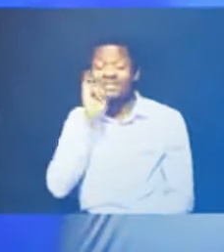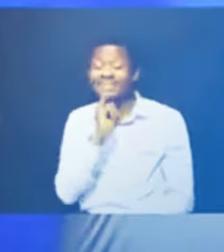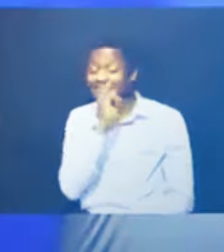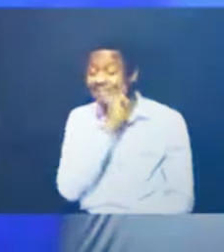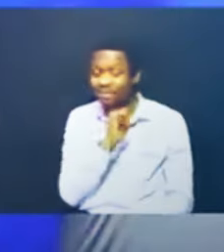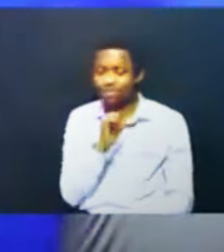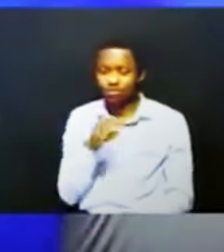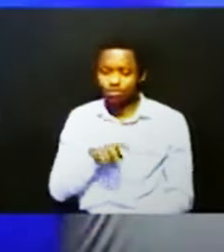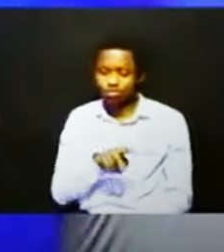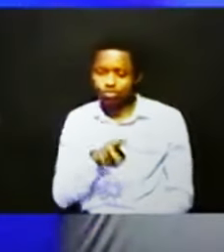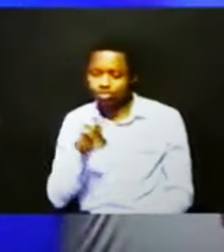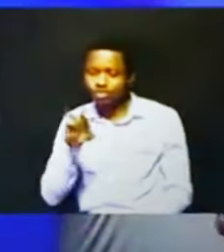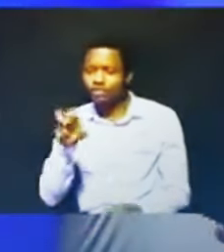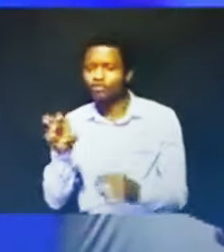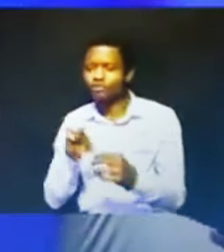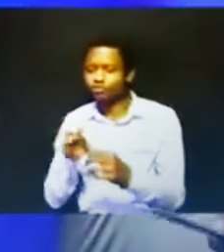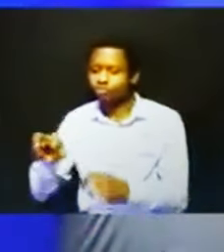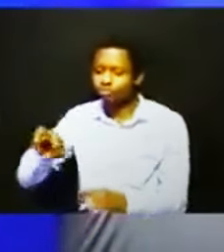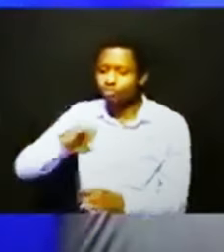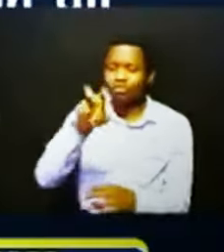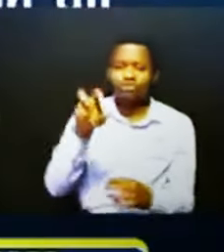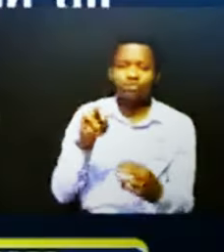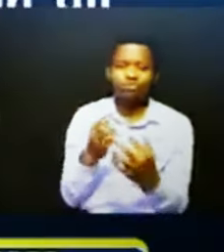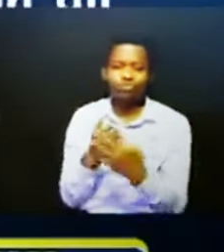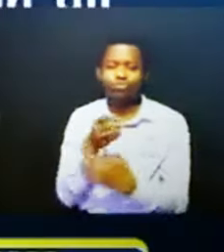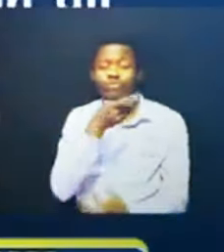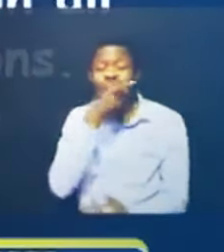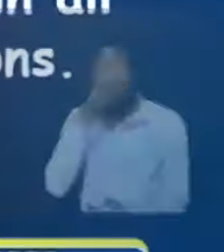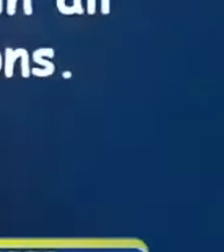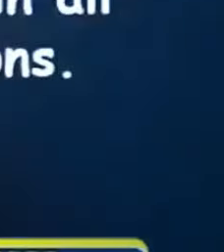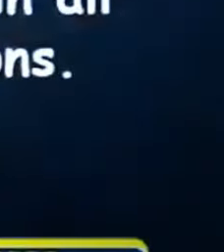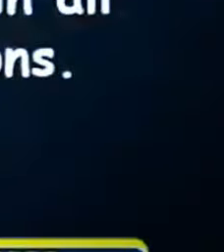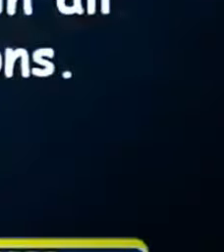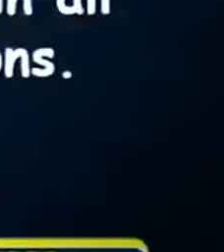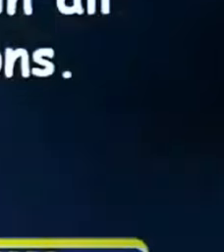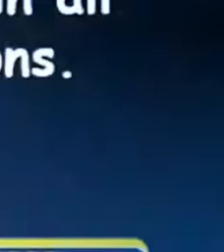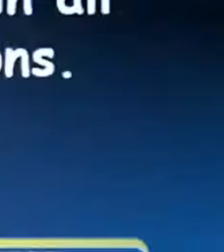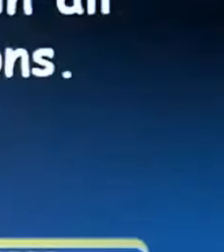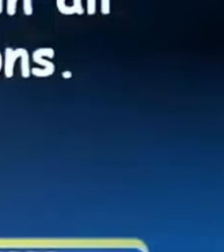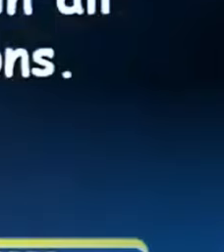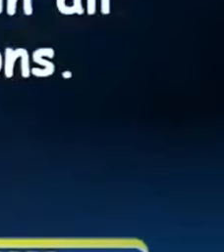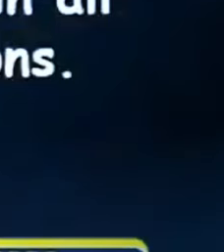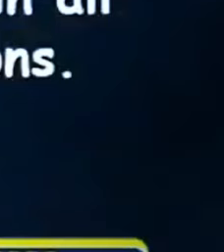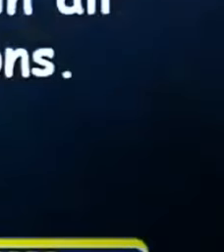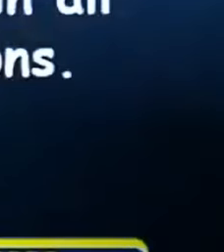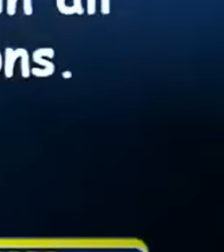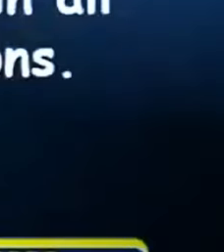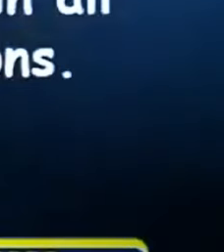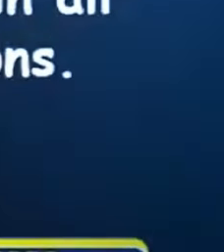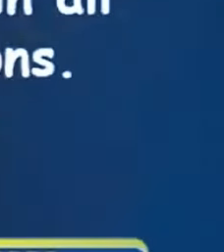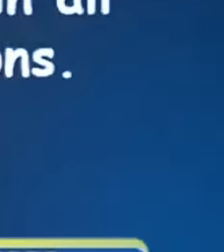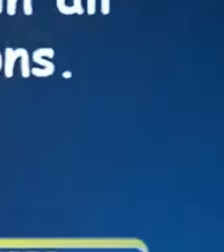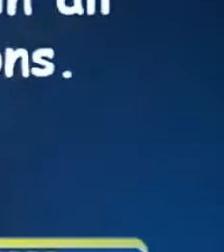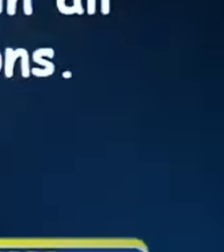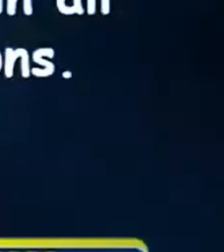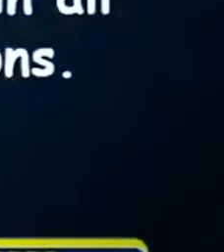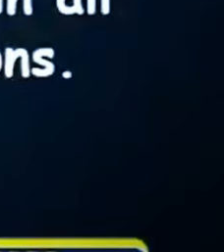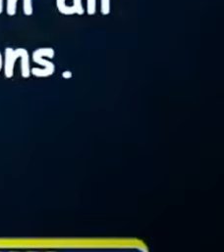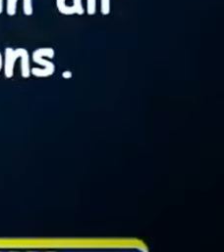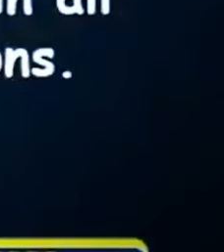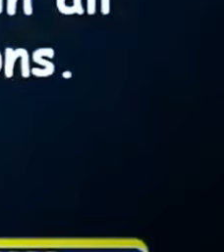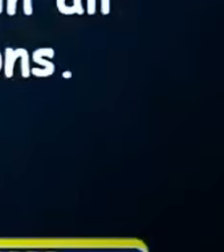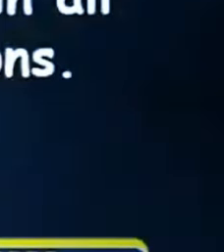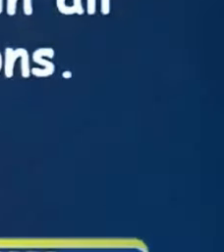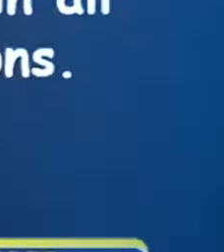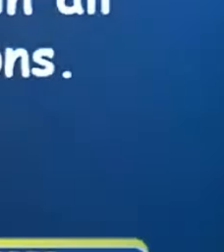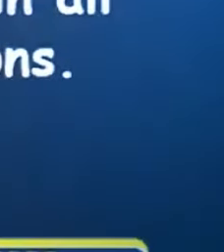and sometimes tough. Asenia Israel for with two crying a was stress on a to the be a to me a ye to the bin so and kuye papa. But